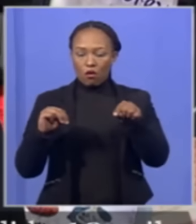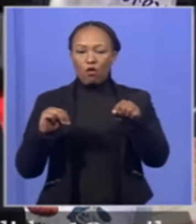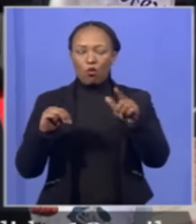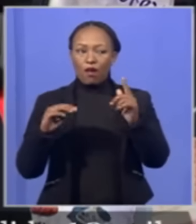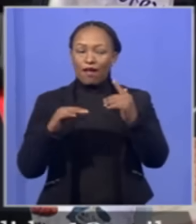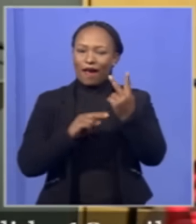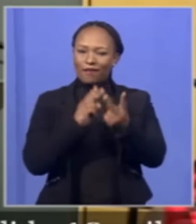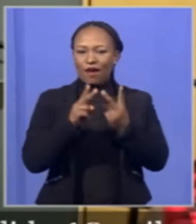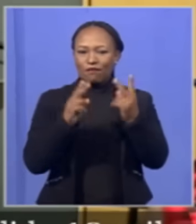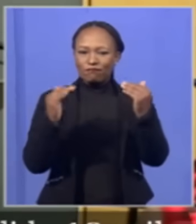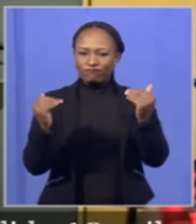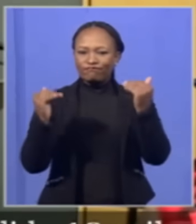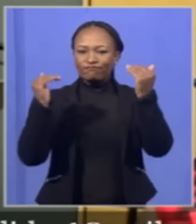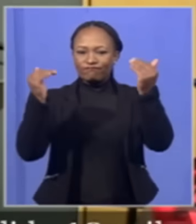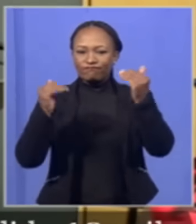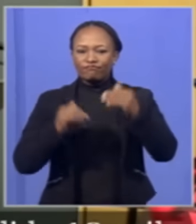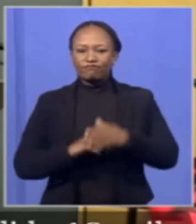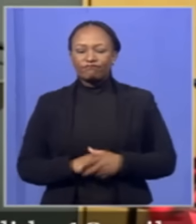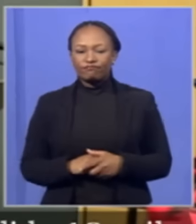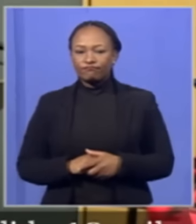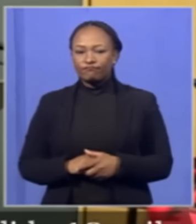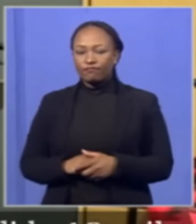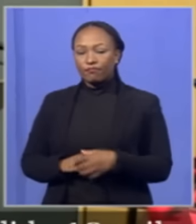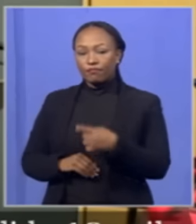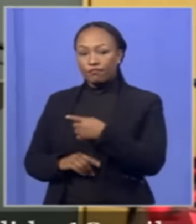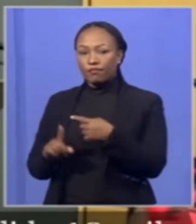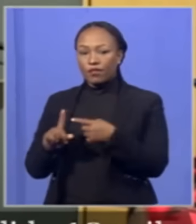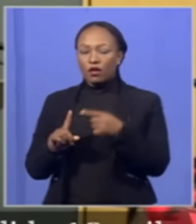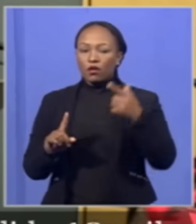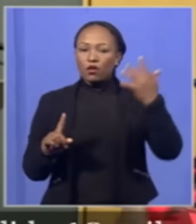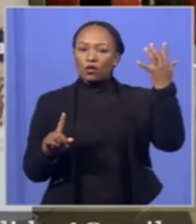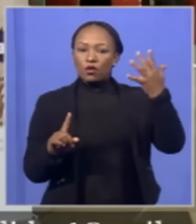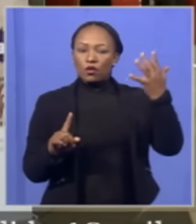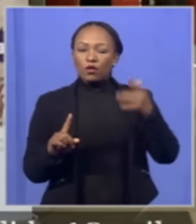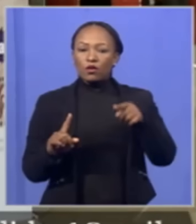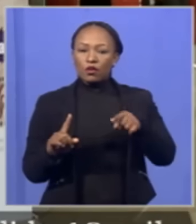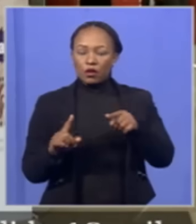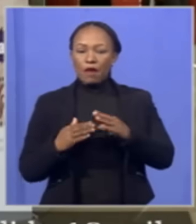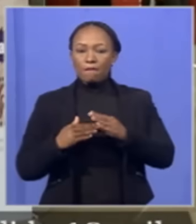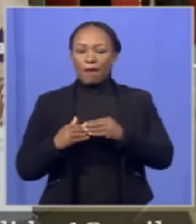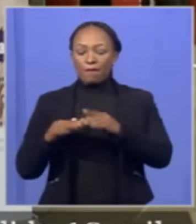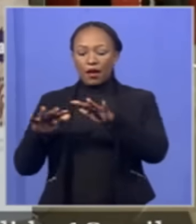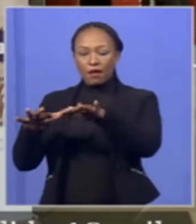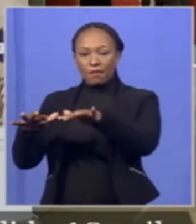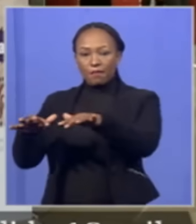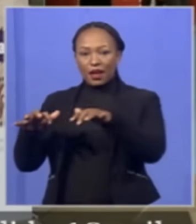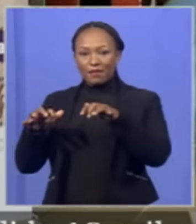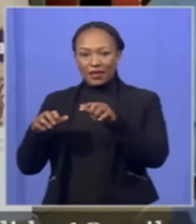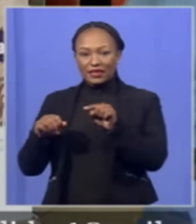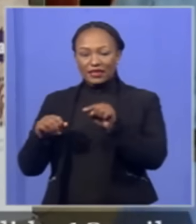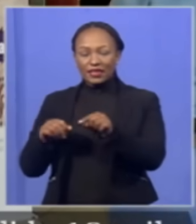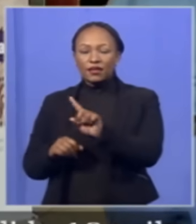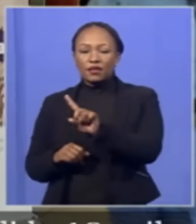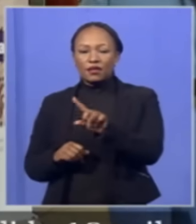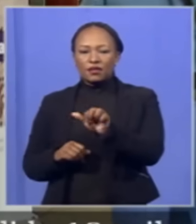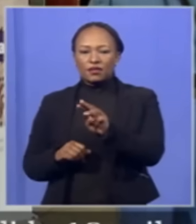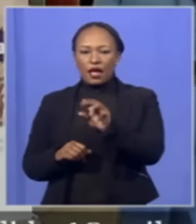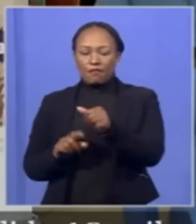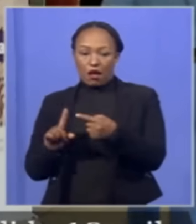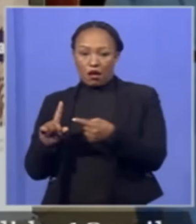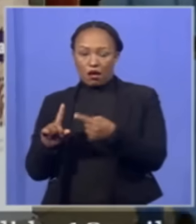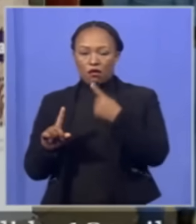phahama hape. Fa na neela molaetsa wa tshegetso leloko la komiti ya palamente la ditirelo tsa loago Zama Sikwebela o ne a